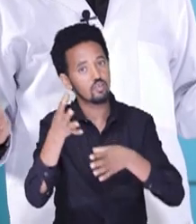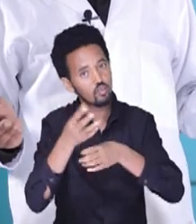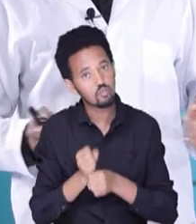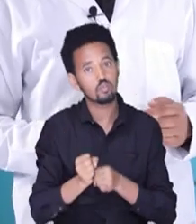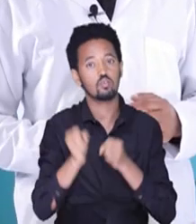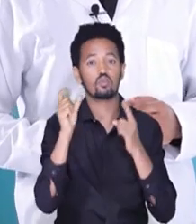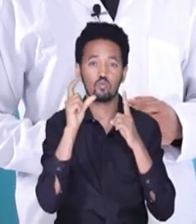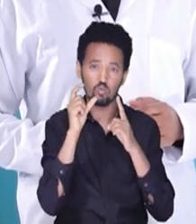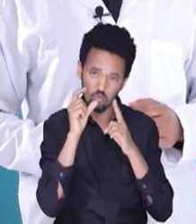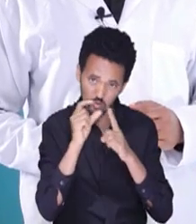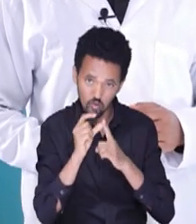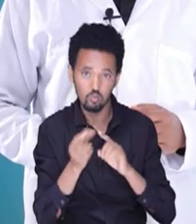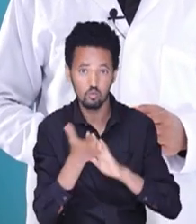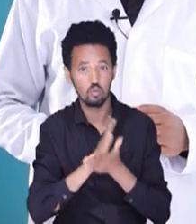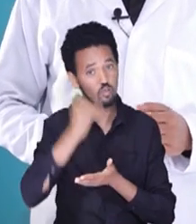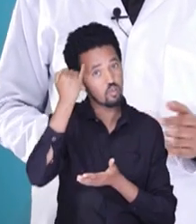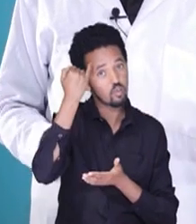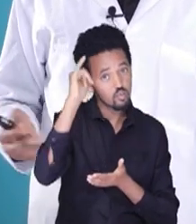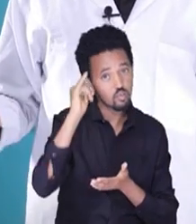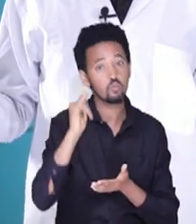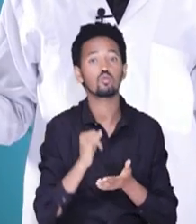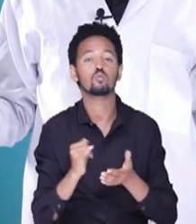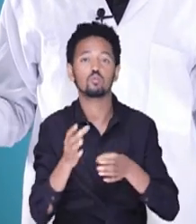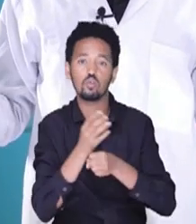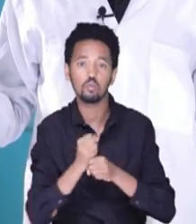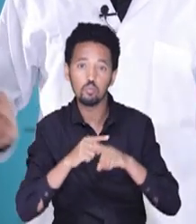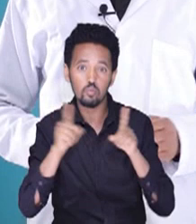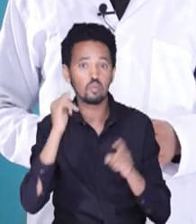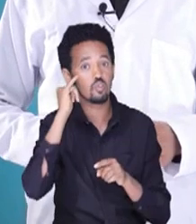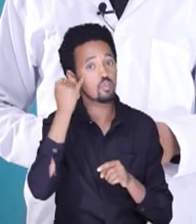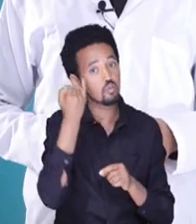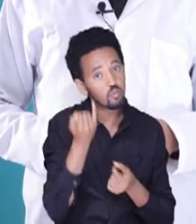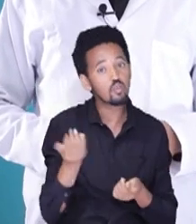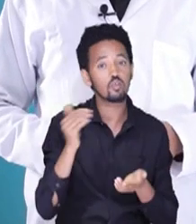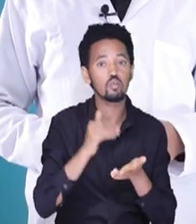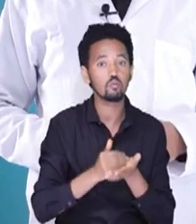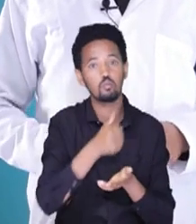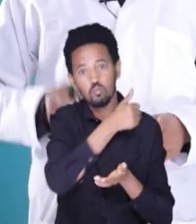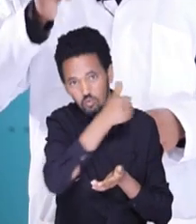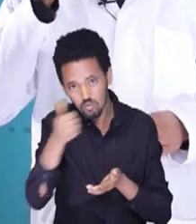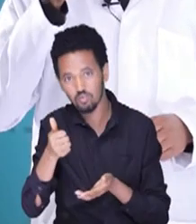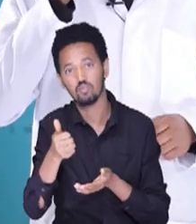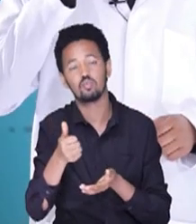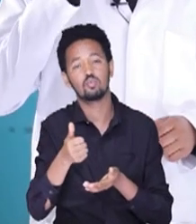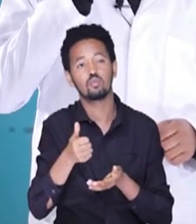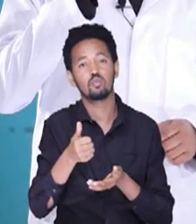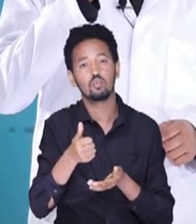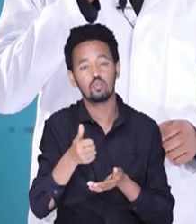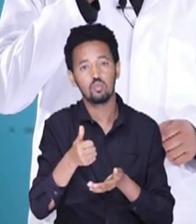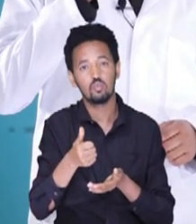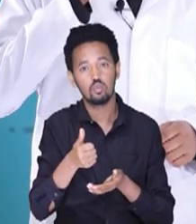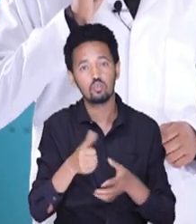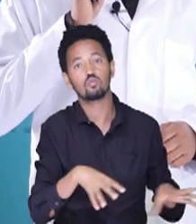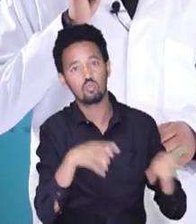Japan borrowed idea and institution, but Japanized them. Student, in the